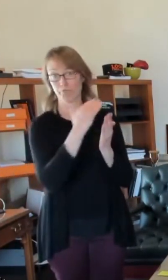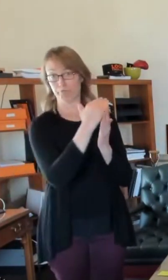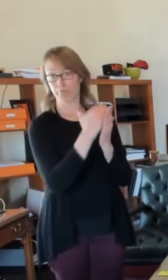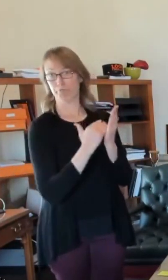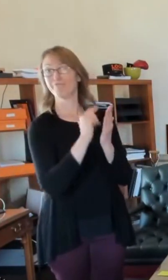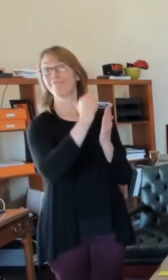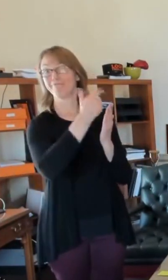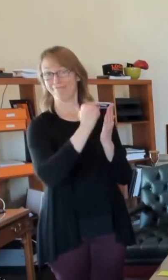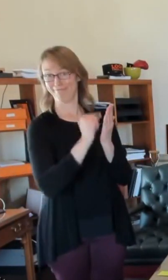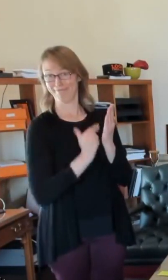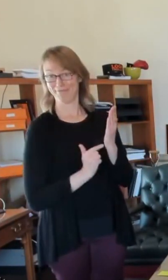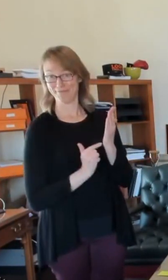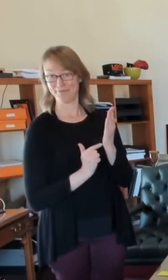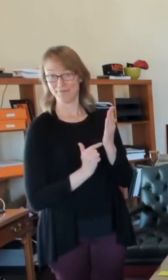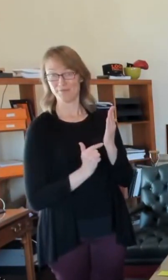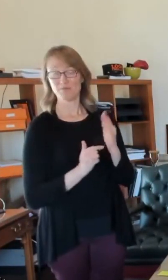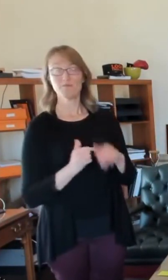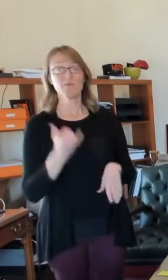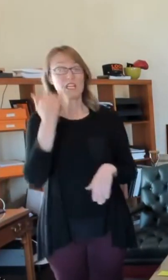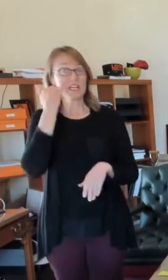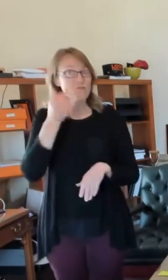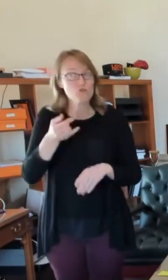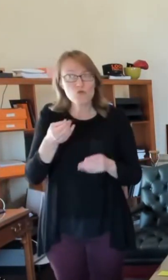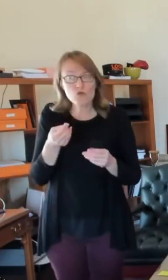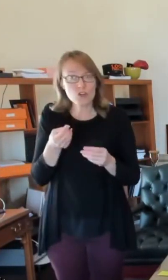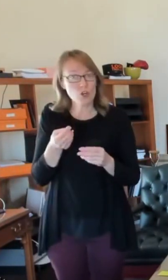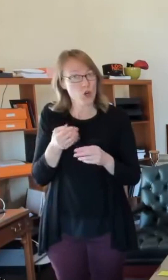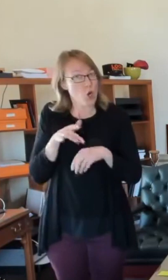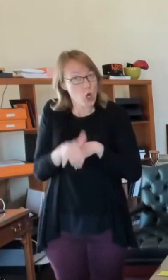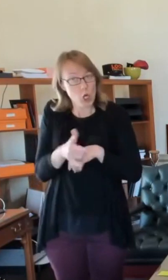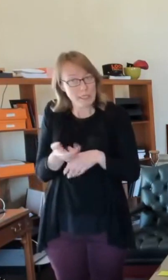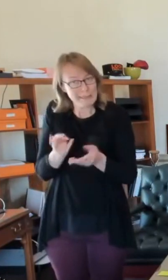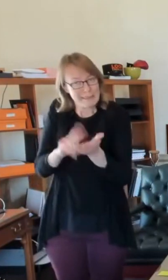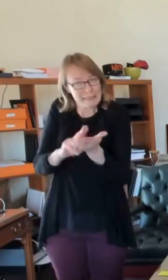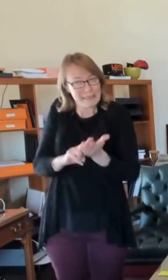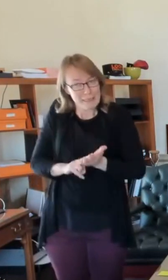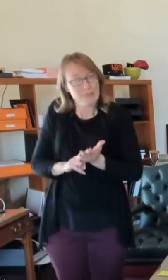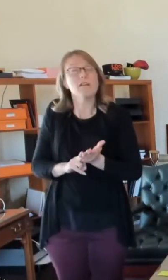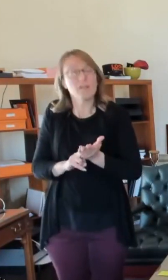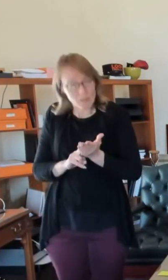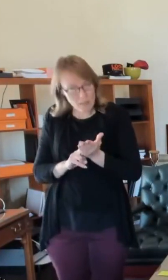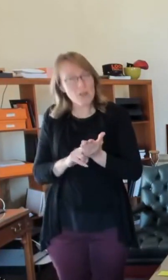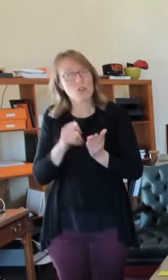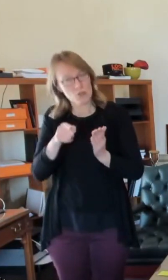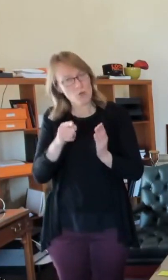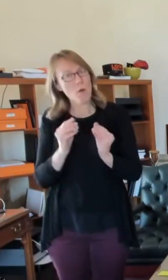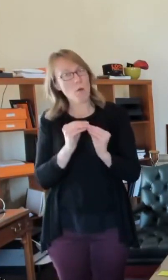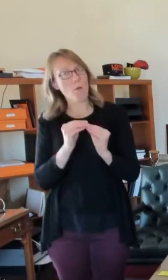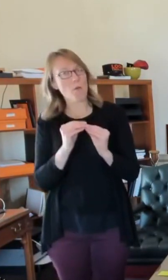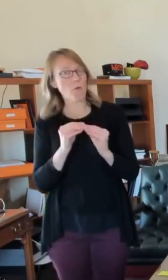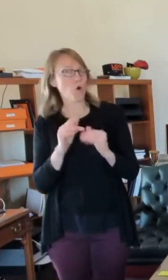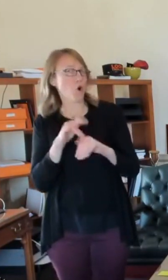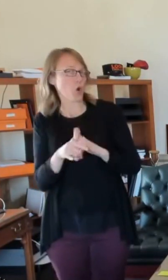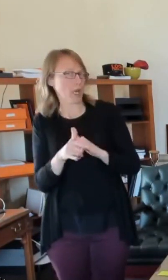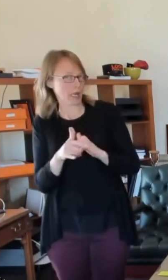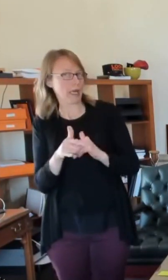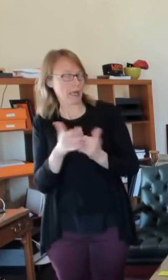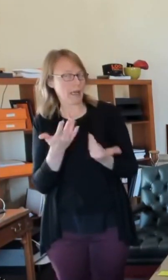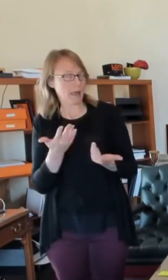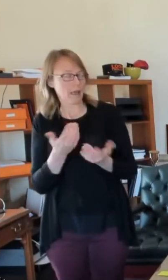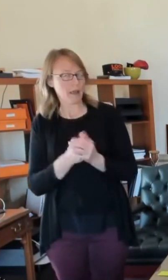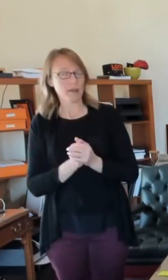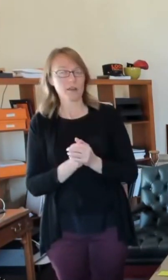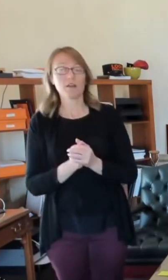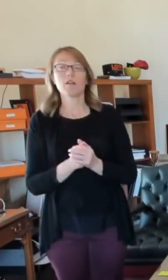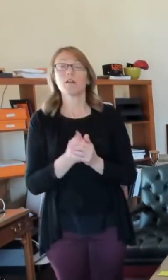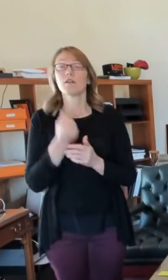then you're more at the top of the list. You must have an appointment, so you have to reply to the invitation